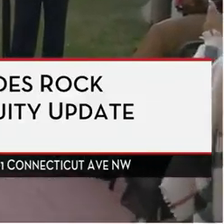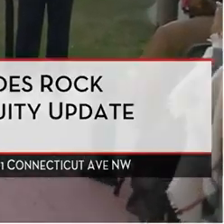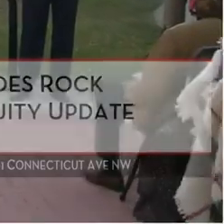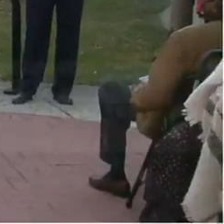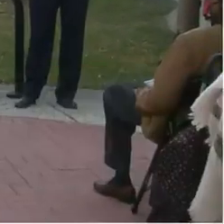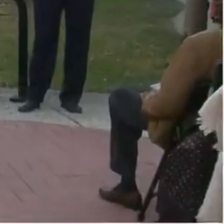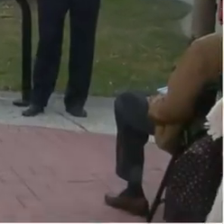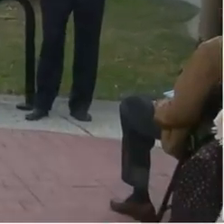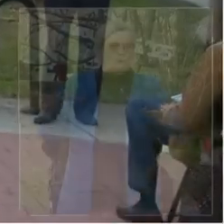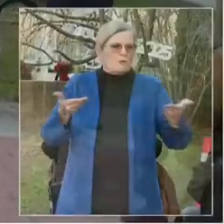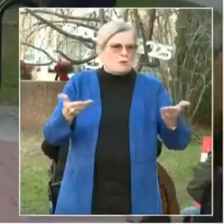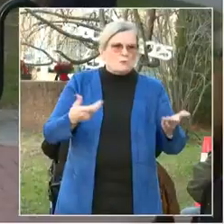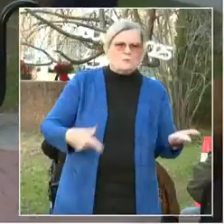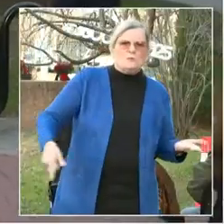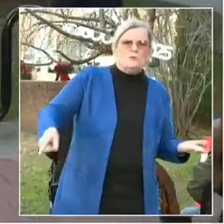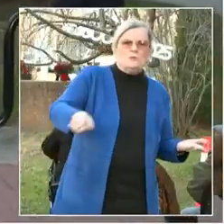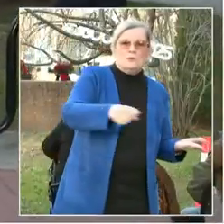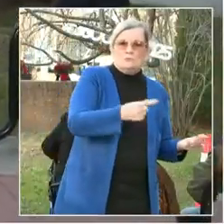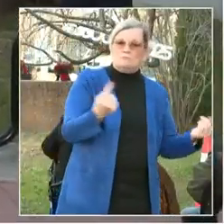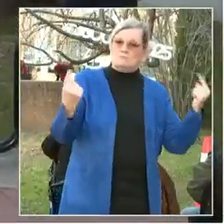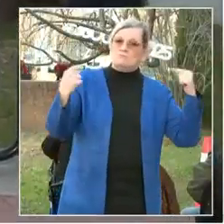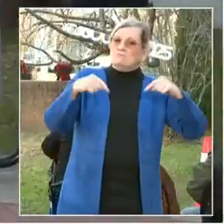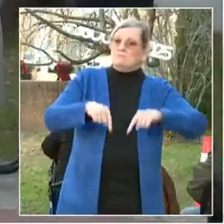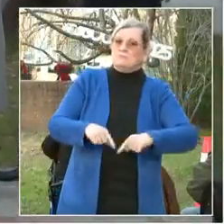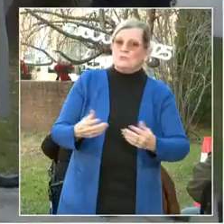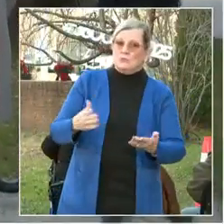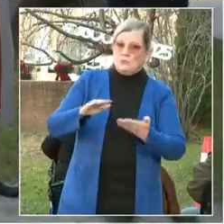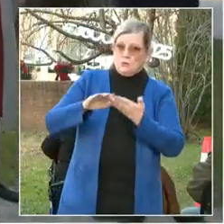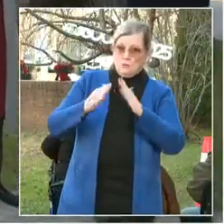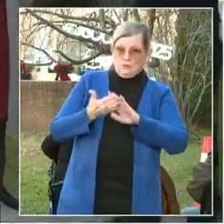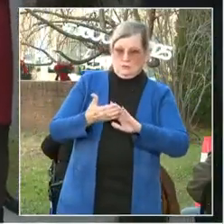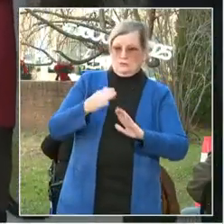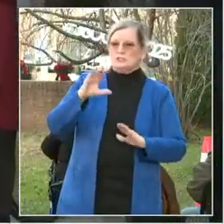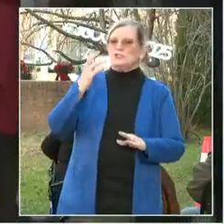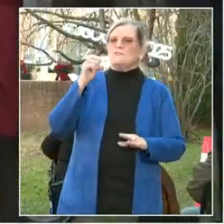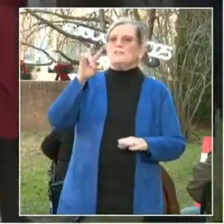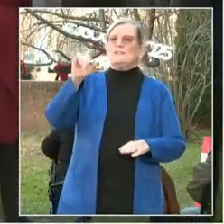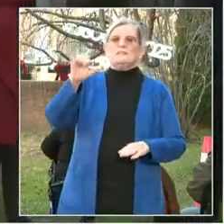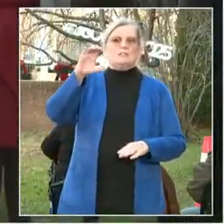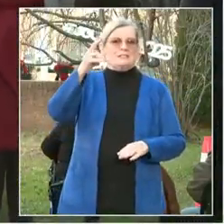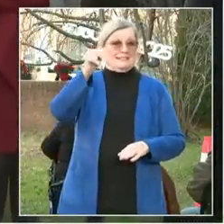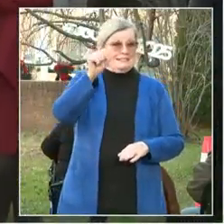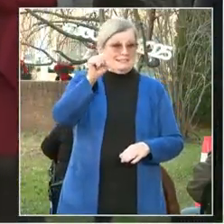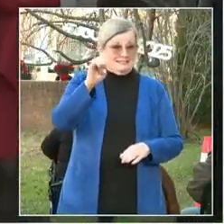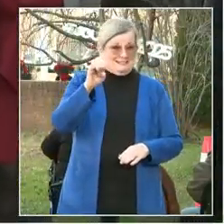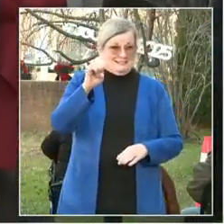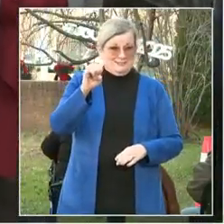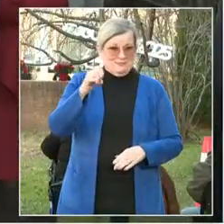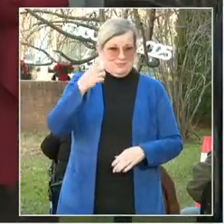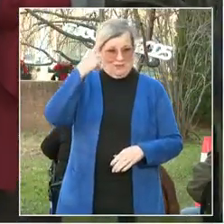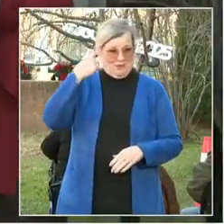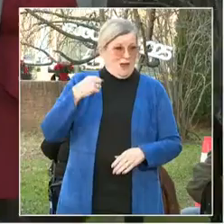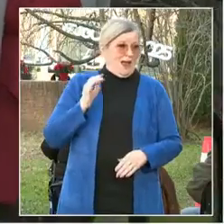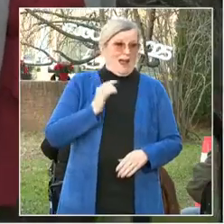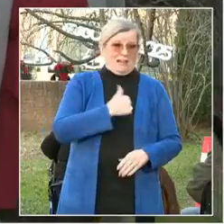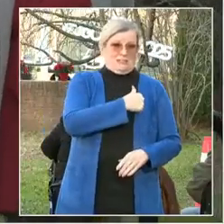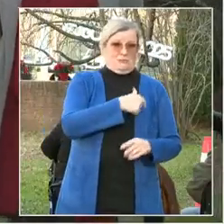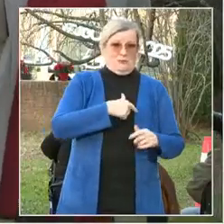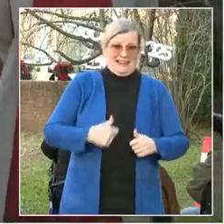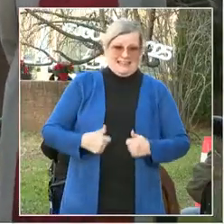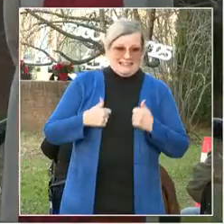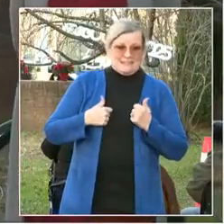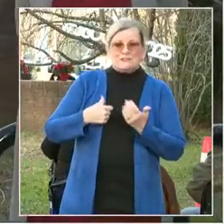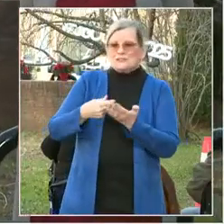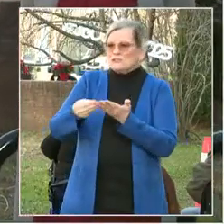and all of the community in Chevy Chase. Those of us who live and shop in Chevy Chase and use the community center and library are proud